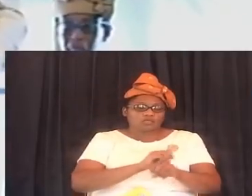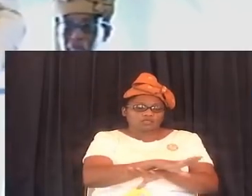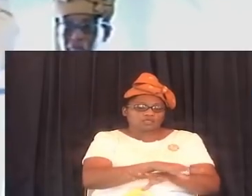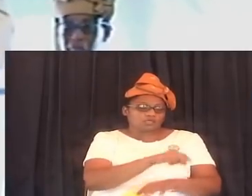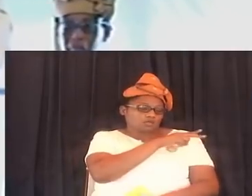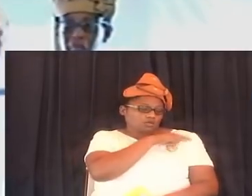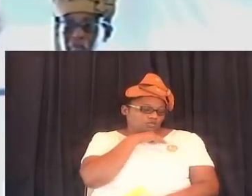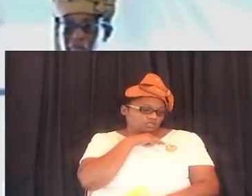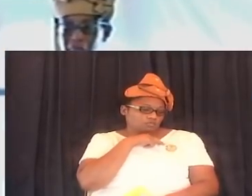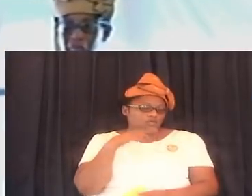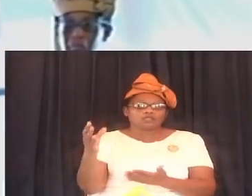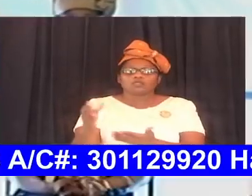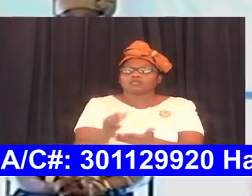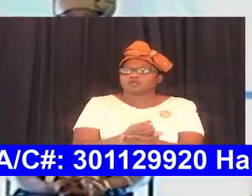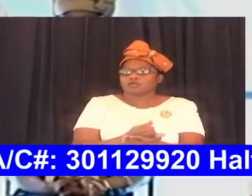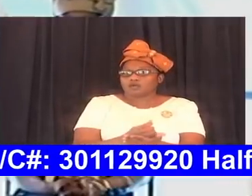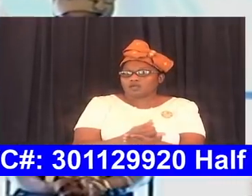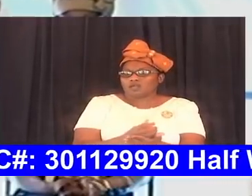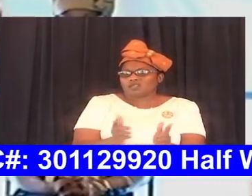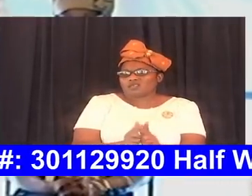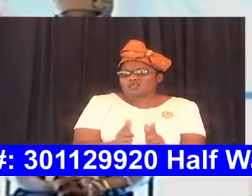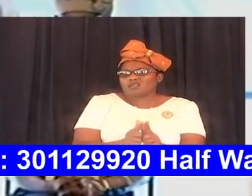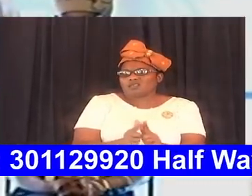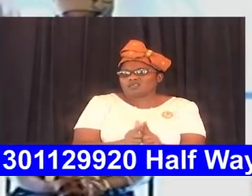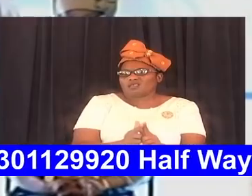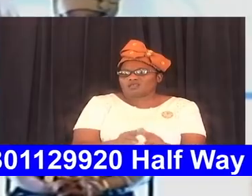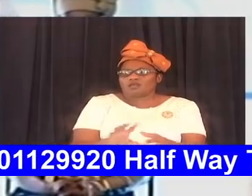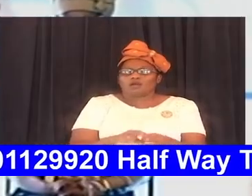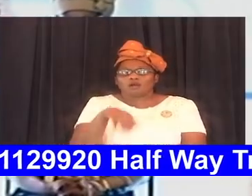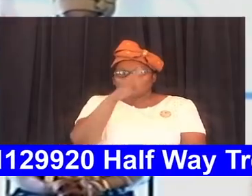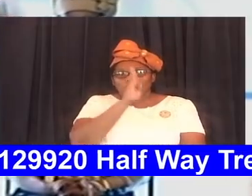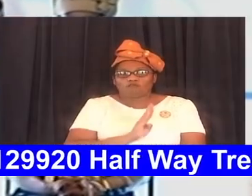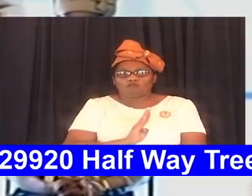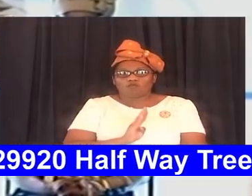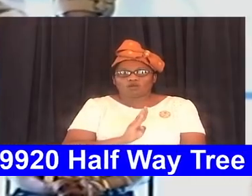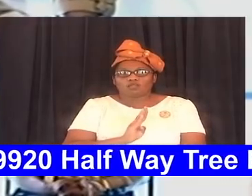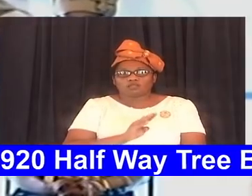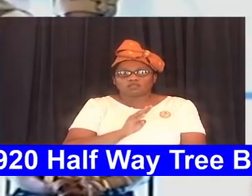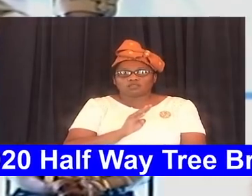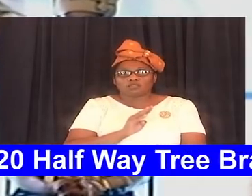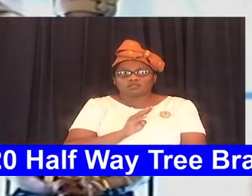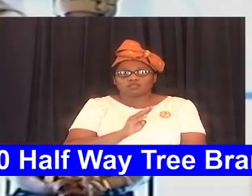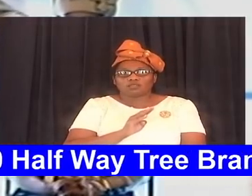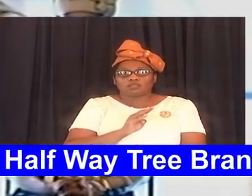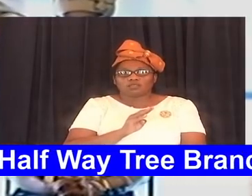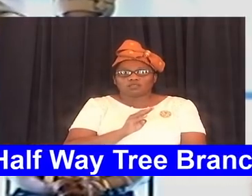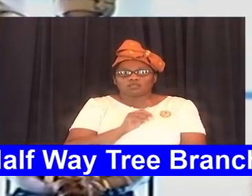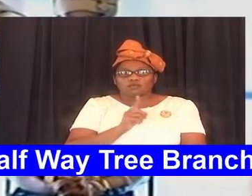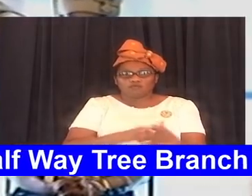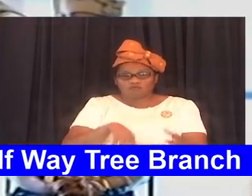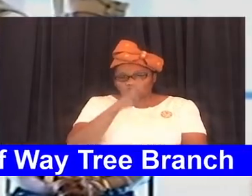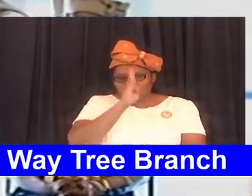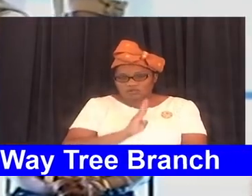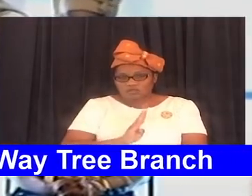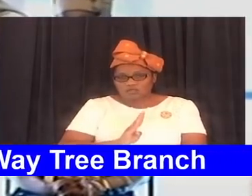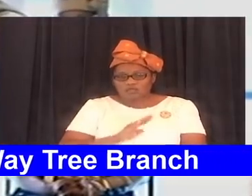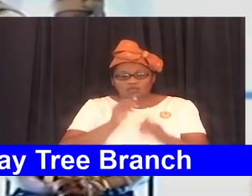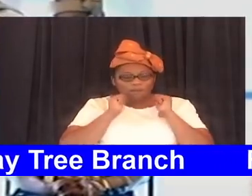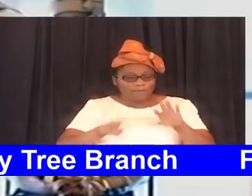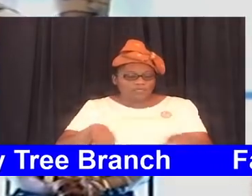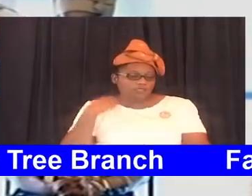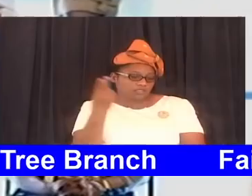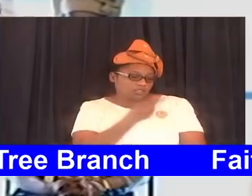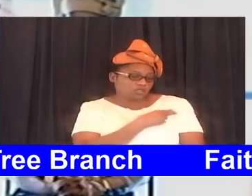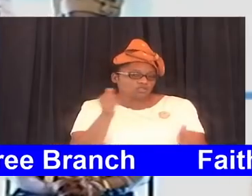small portion of what you have blessed us with in finances, we ask God that you will sanctify and bless it. Use it, Lord God, for